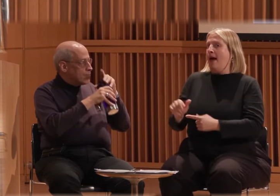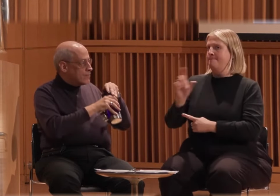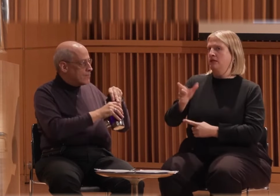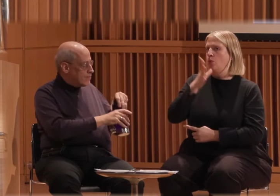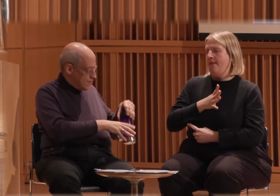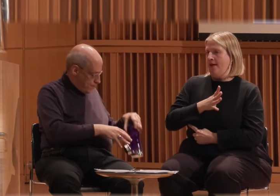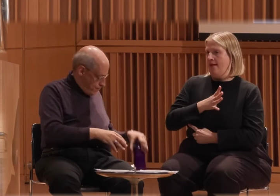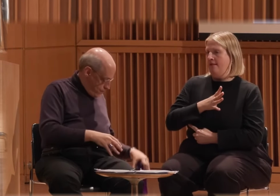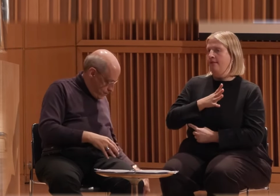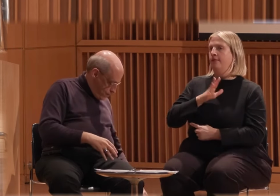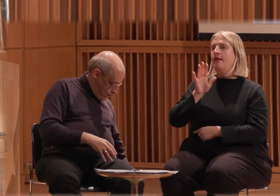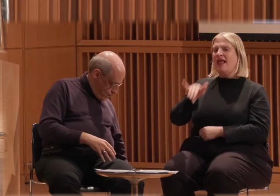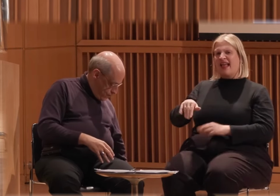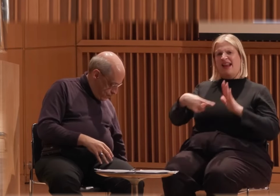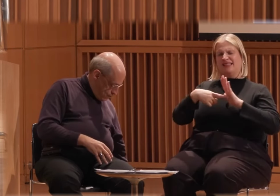one example where